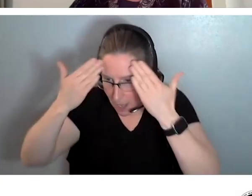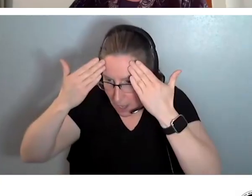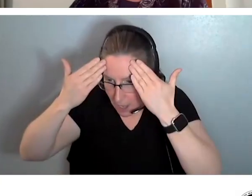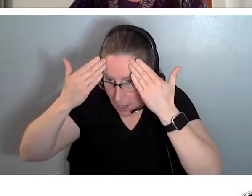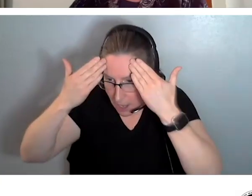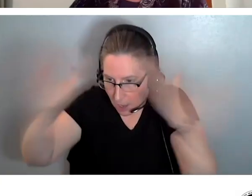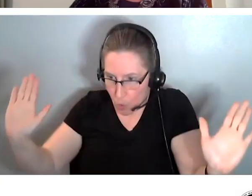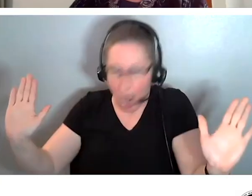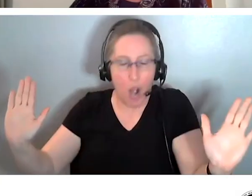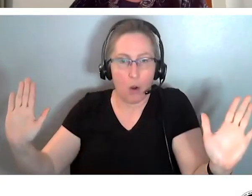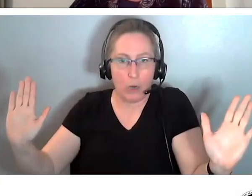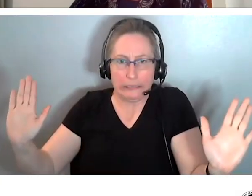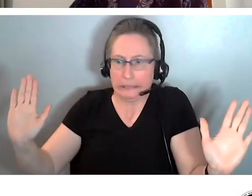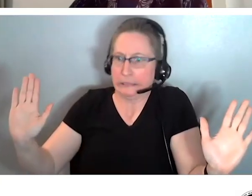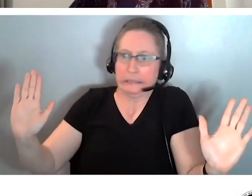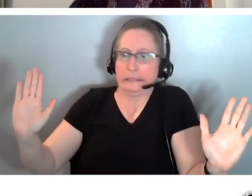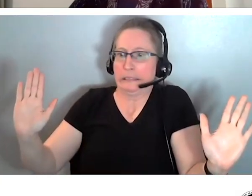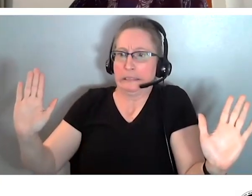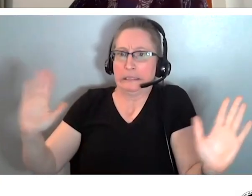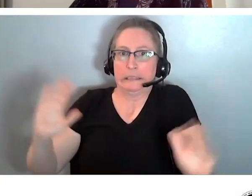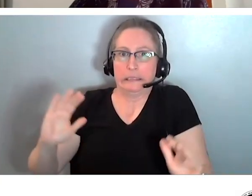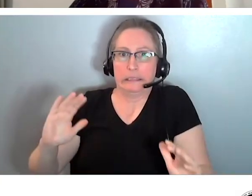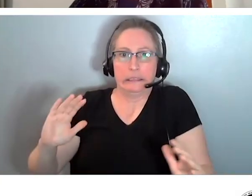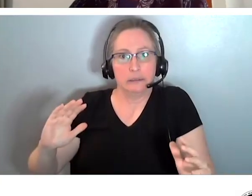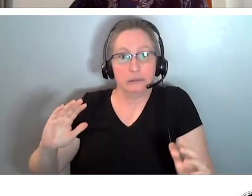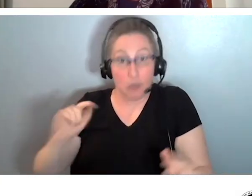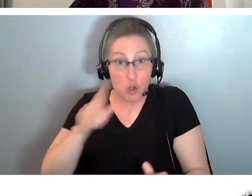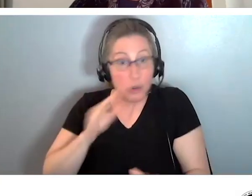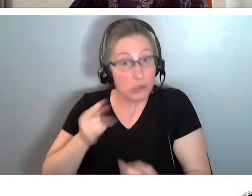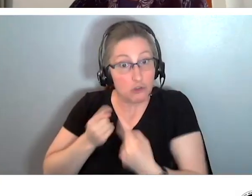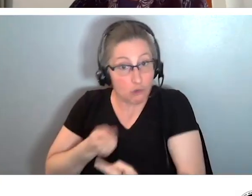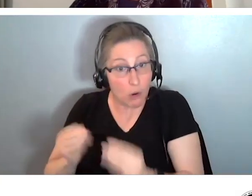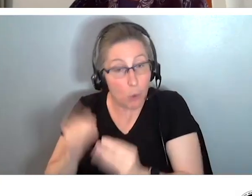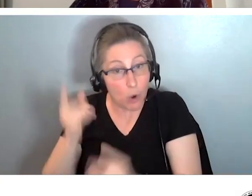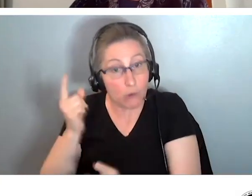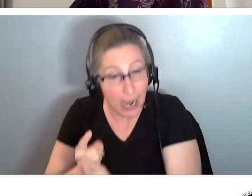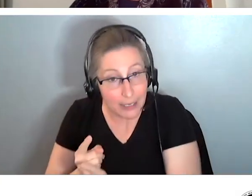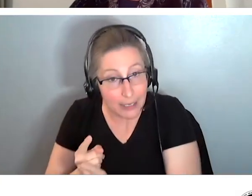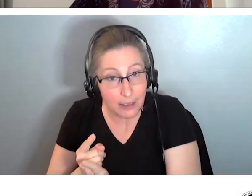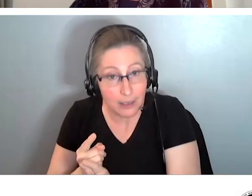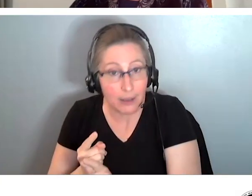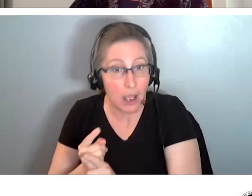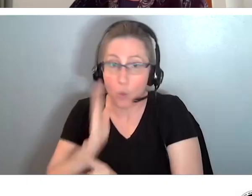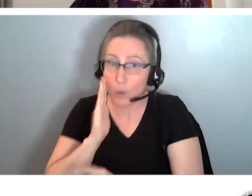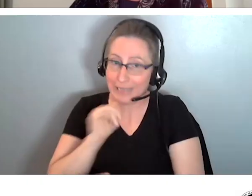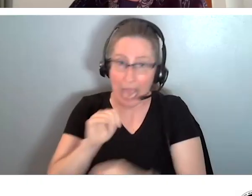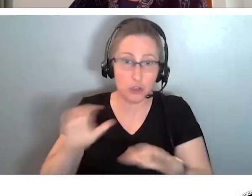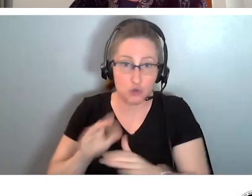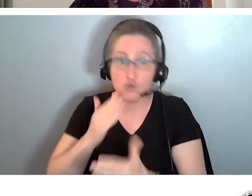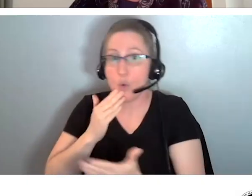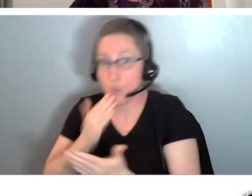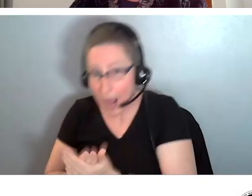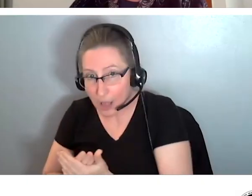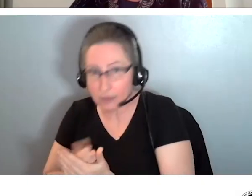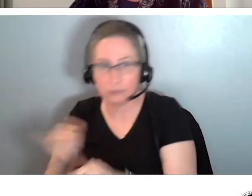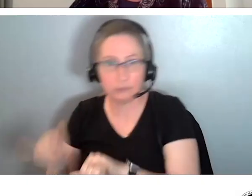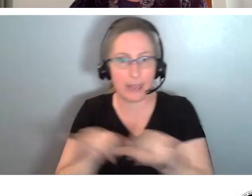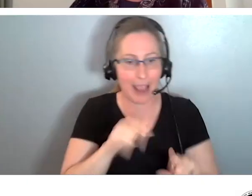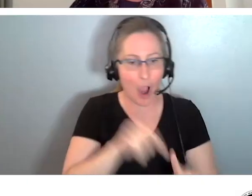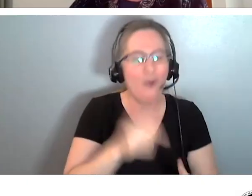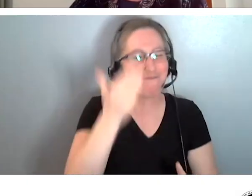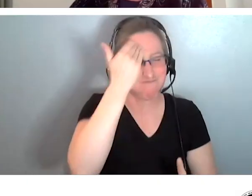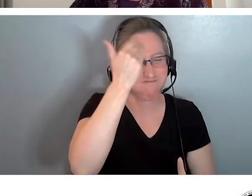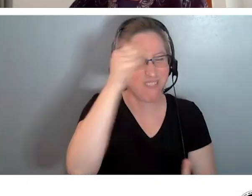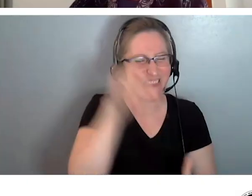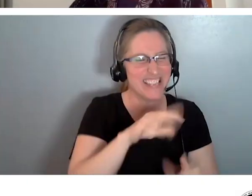totally foreign topic to you, then you're going to struggle more and you're not going to do as well. So that's true for all of